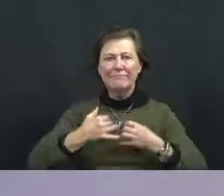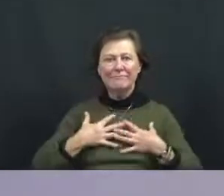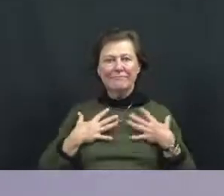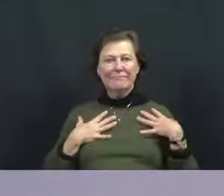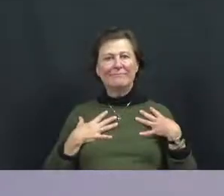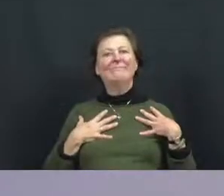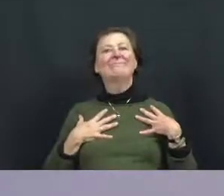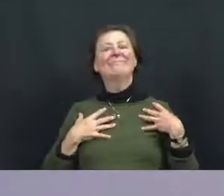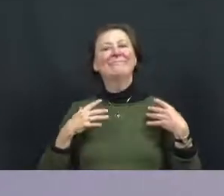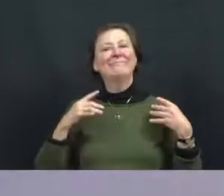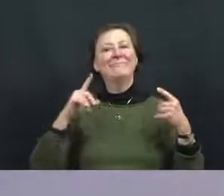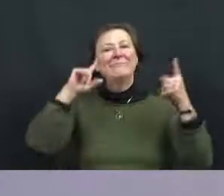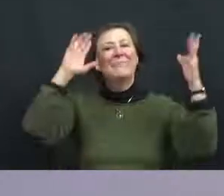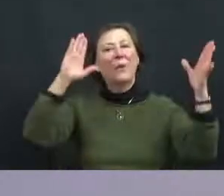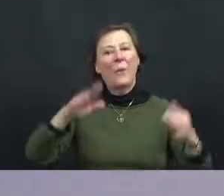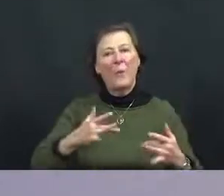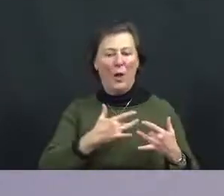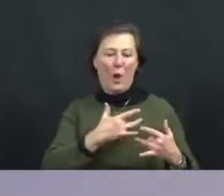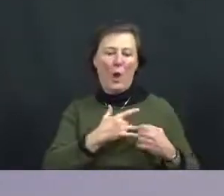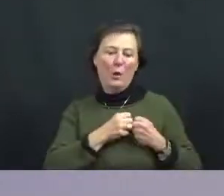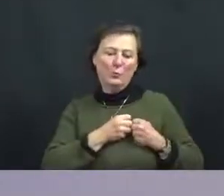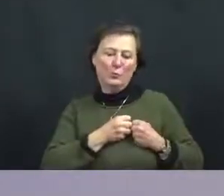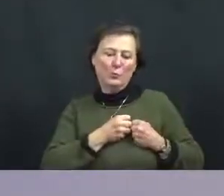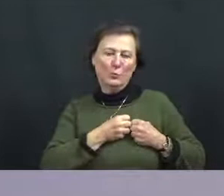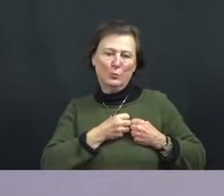May our hearts swell with gratitude.